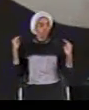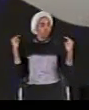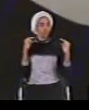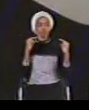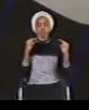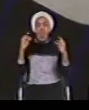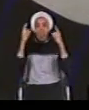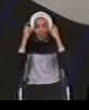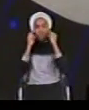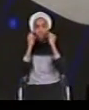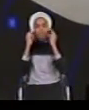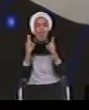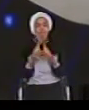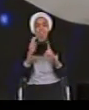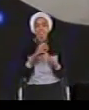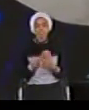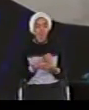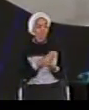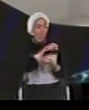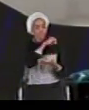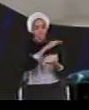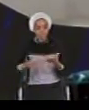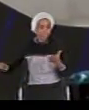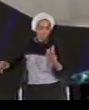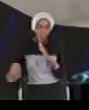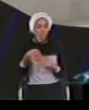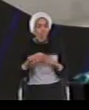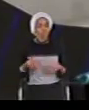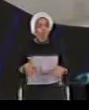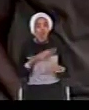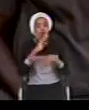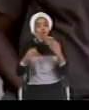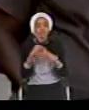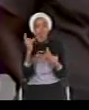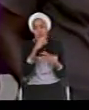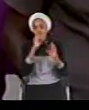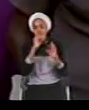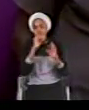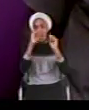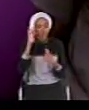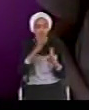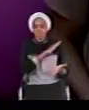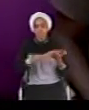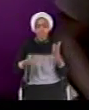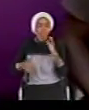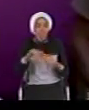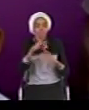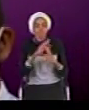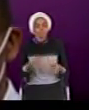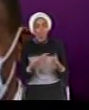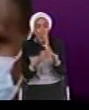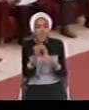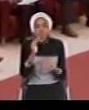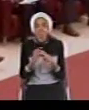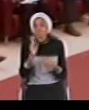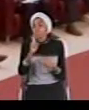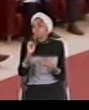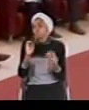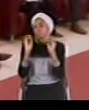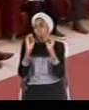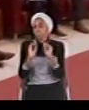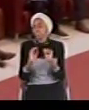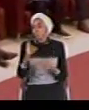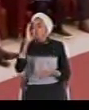way, all those gainsayers were clear out of your way. You will preach the gospel